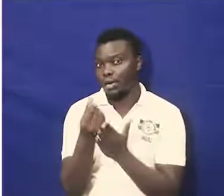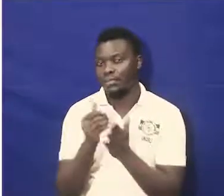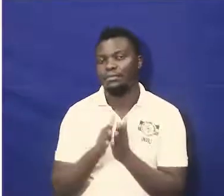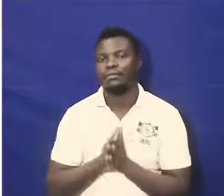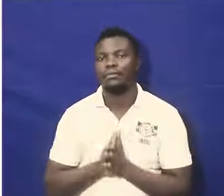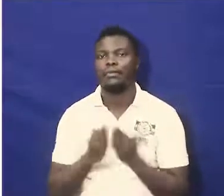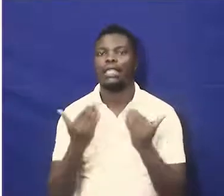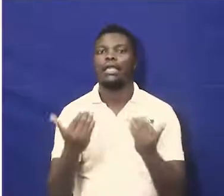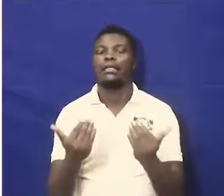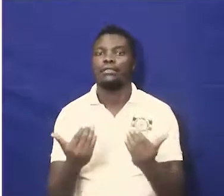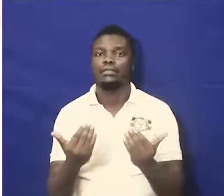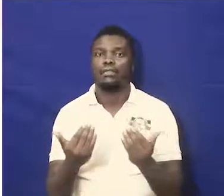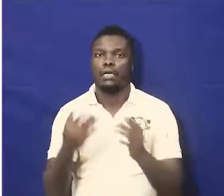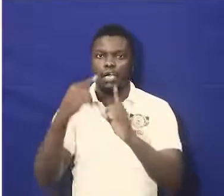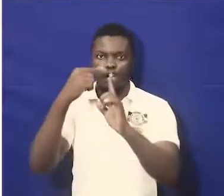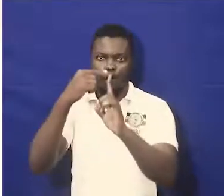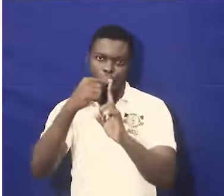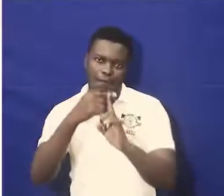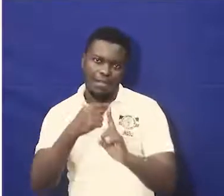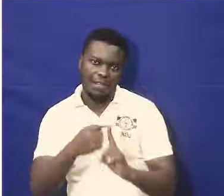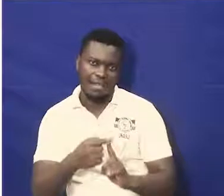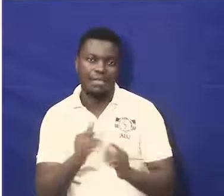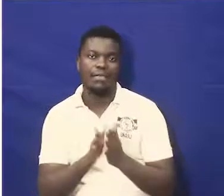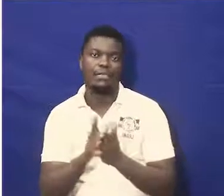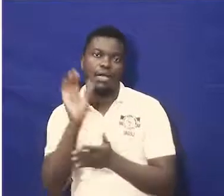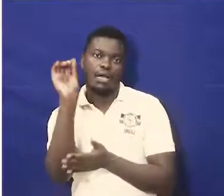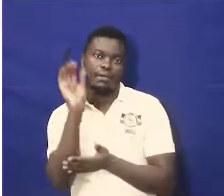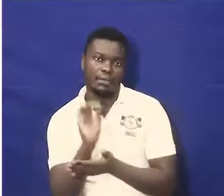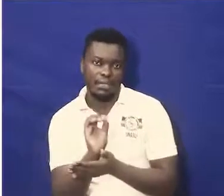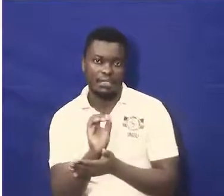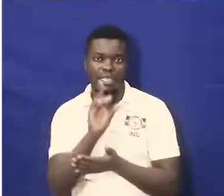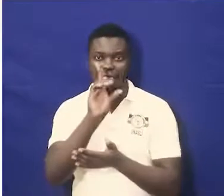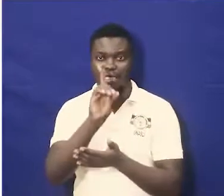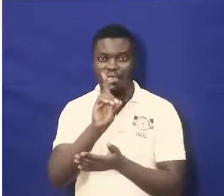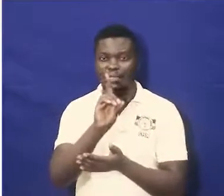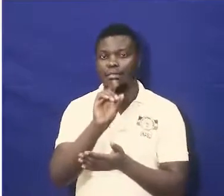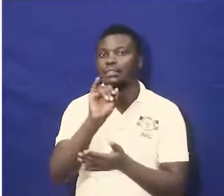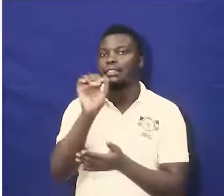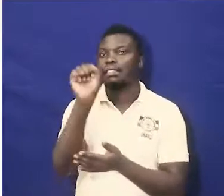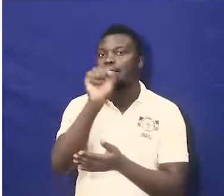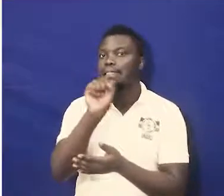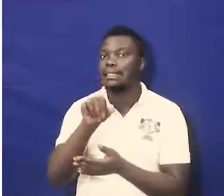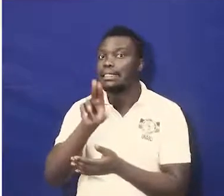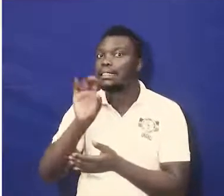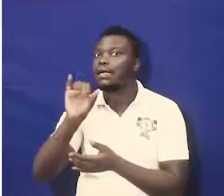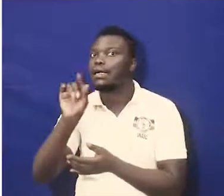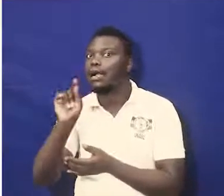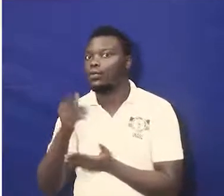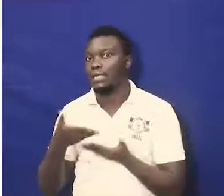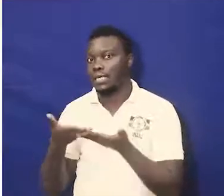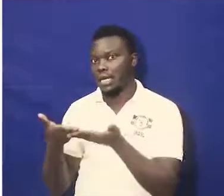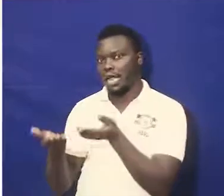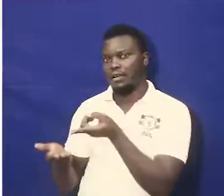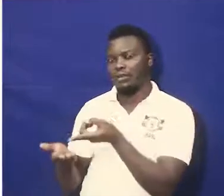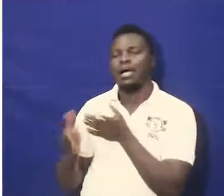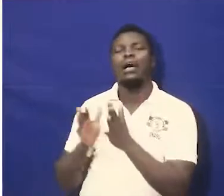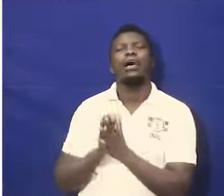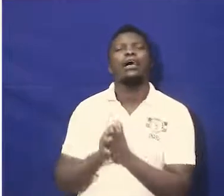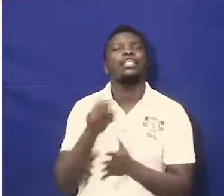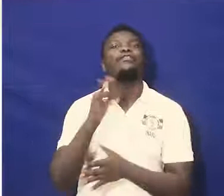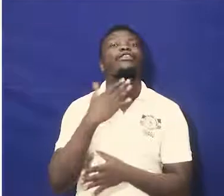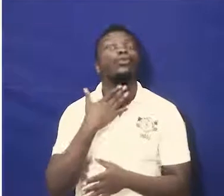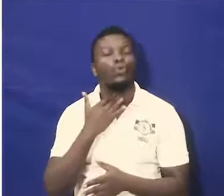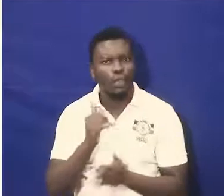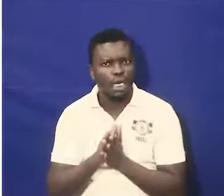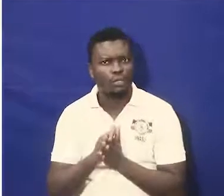So we are going to calculate the percentage discount given. So for you to be able